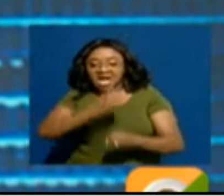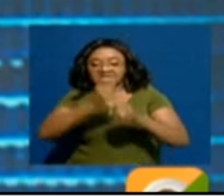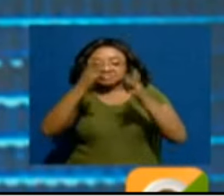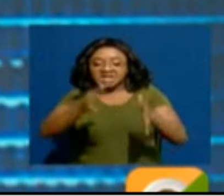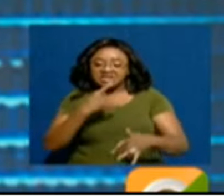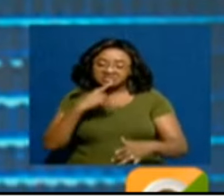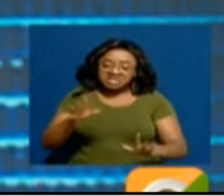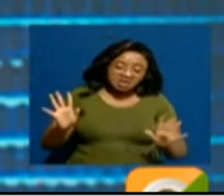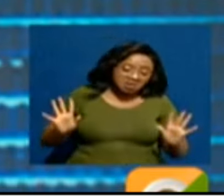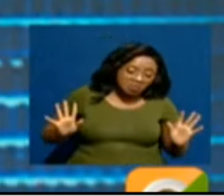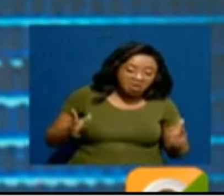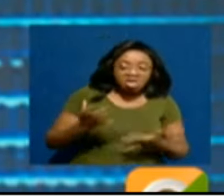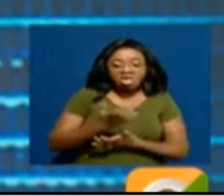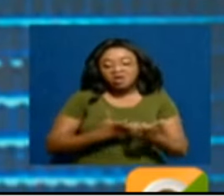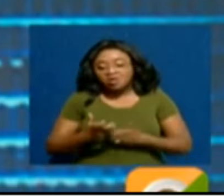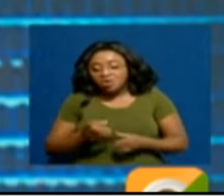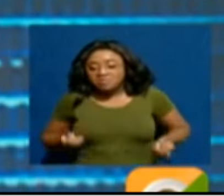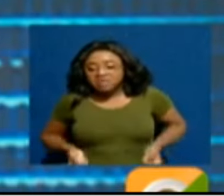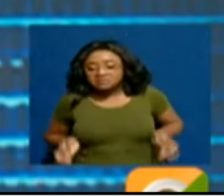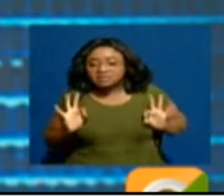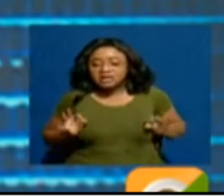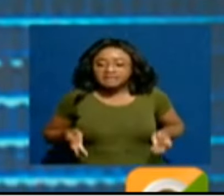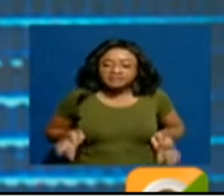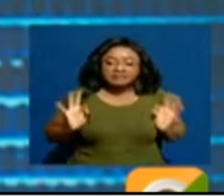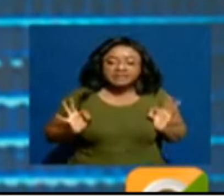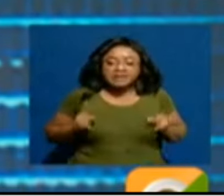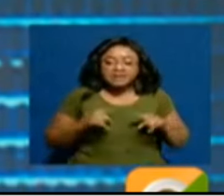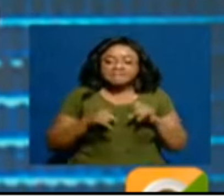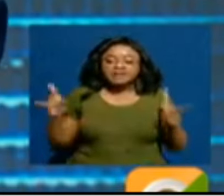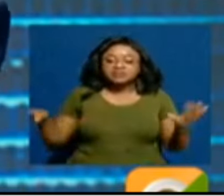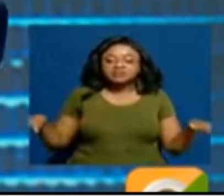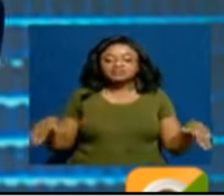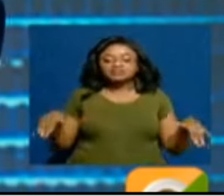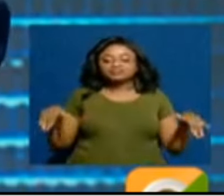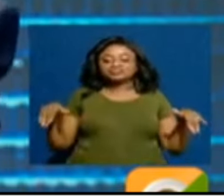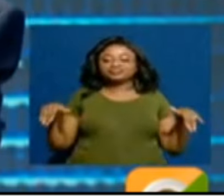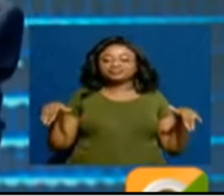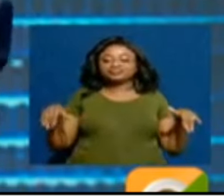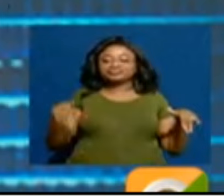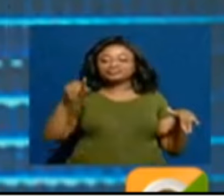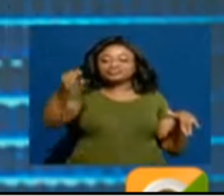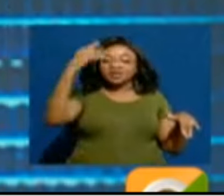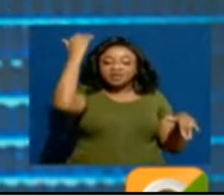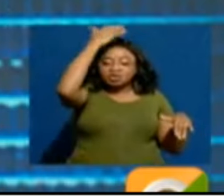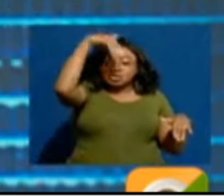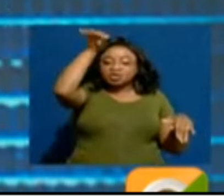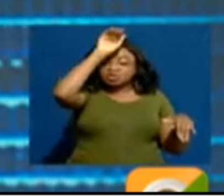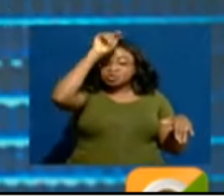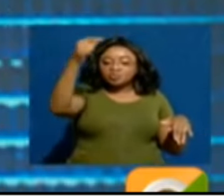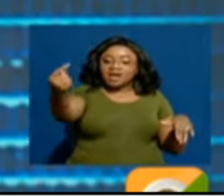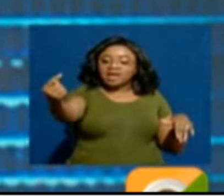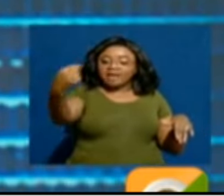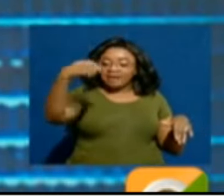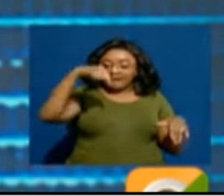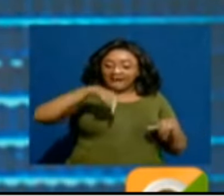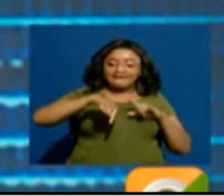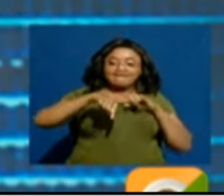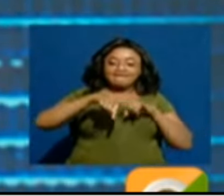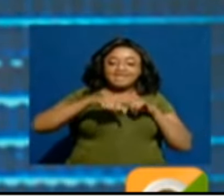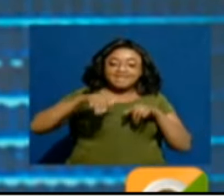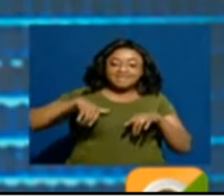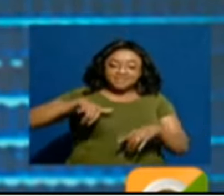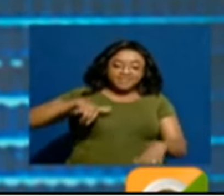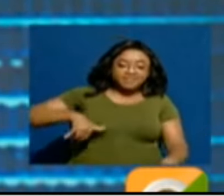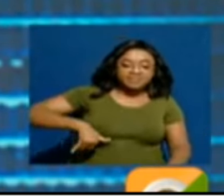very badly, we don't have the money, but he would wait for the jet to come for him from Dubai to Nairobi and fly him. Why didn't he fly with